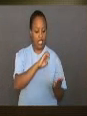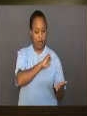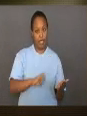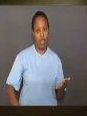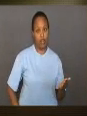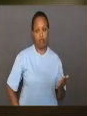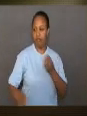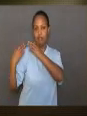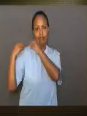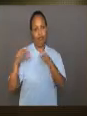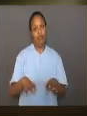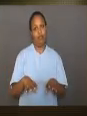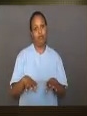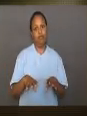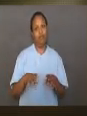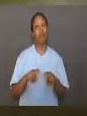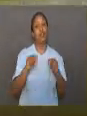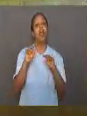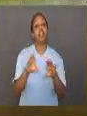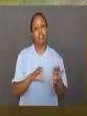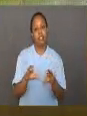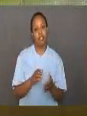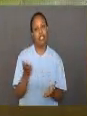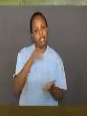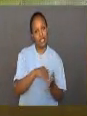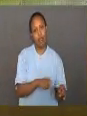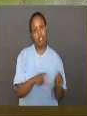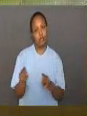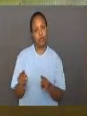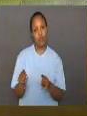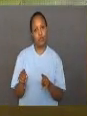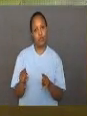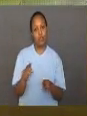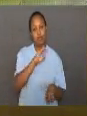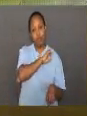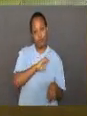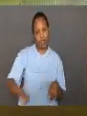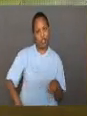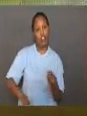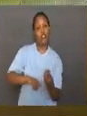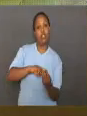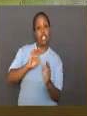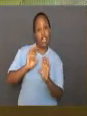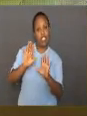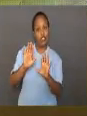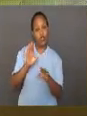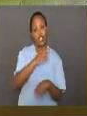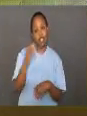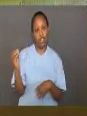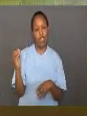break down the imperial government. They also aimed to overthrow the emperor's